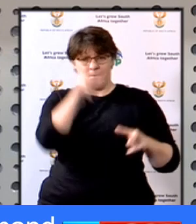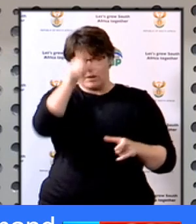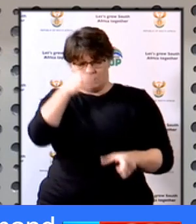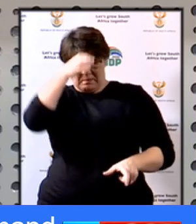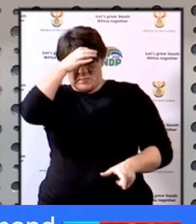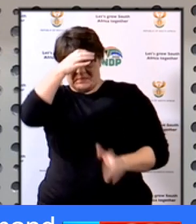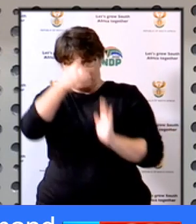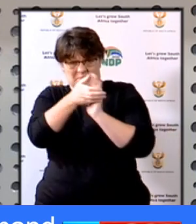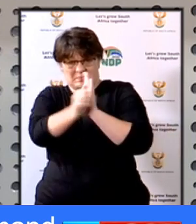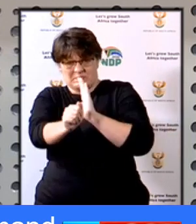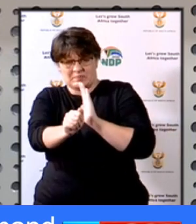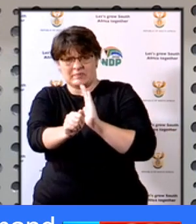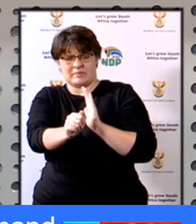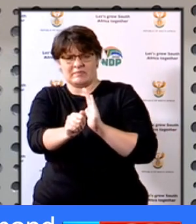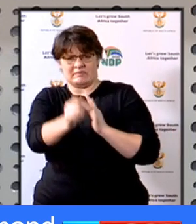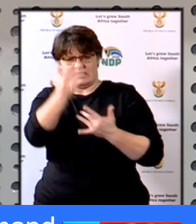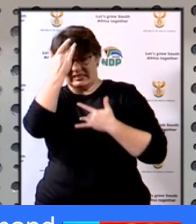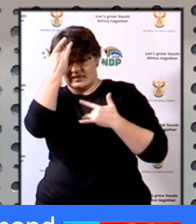epidemiologists and